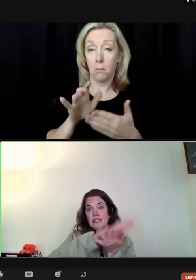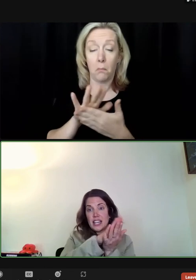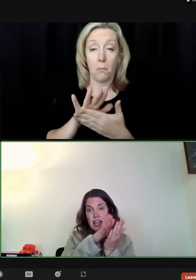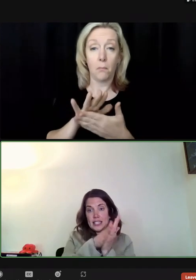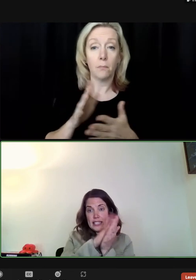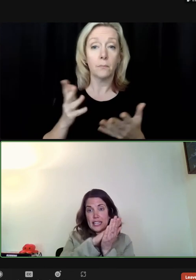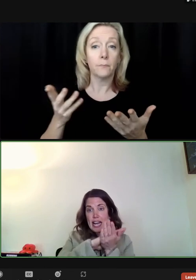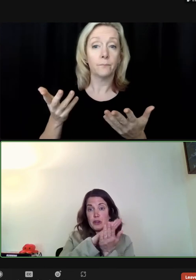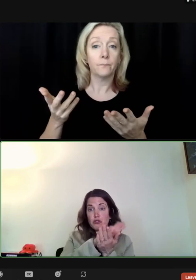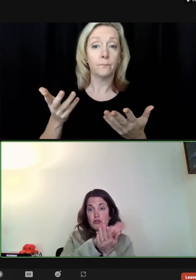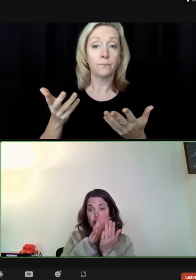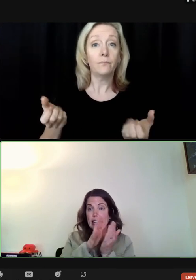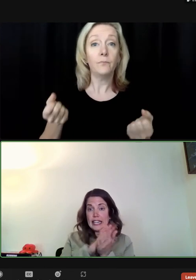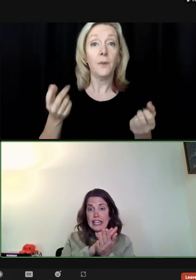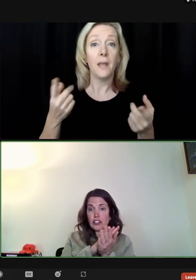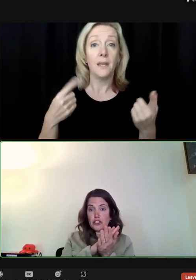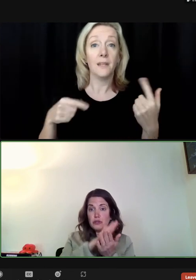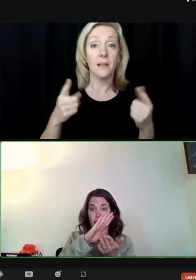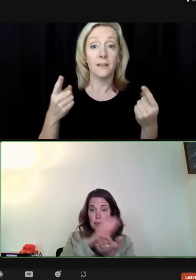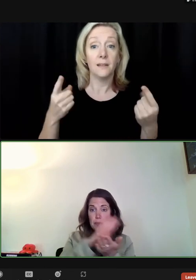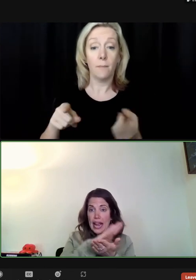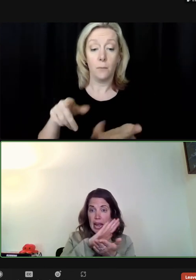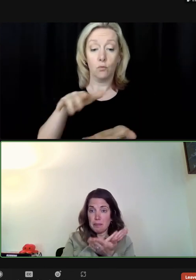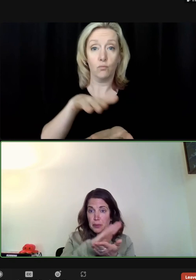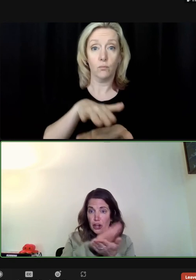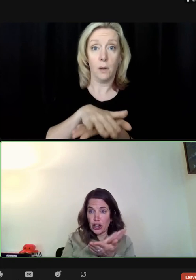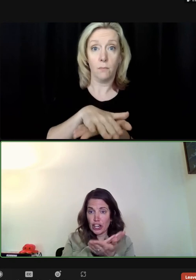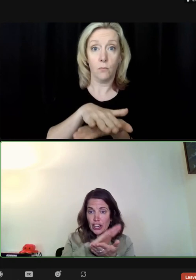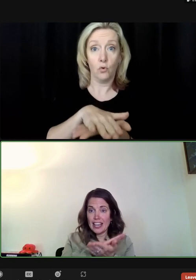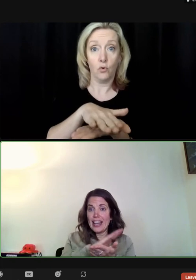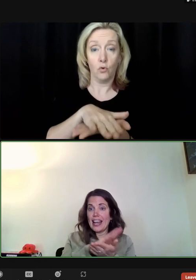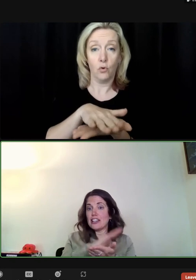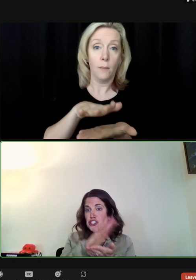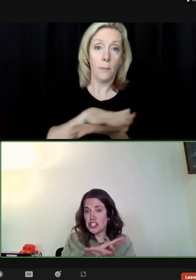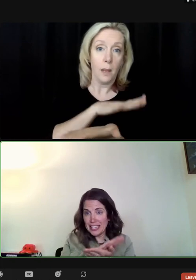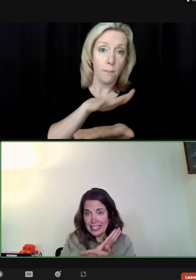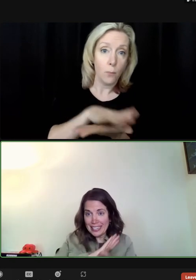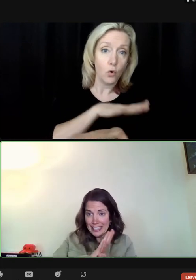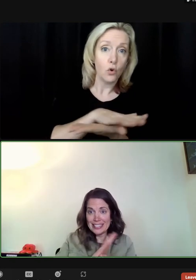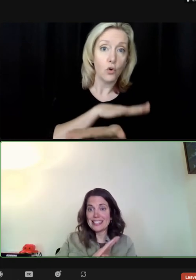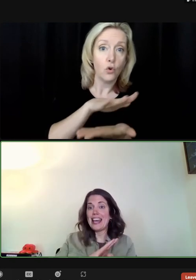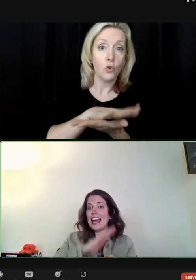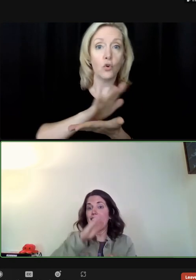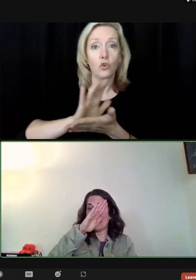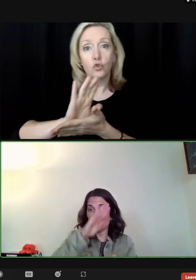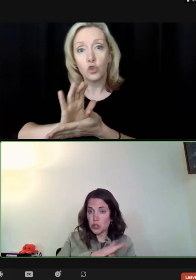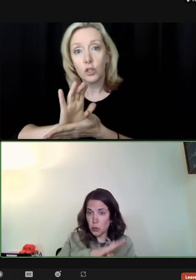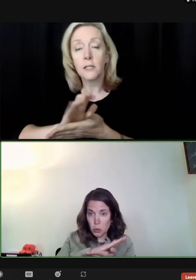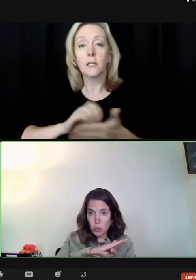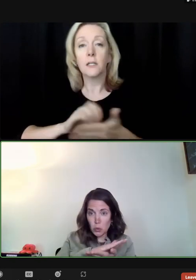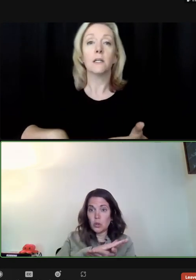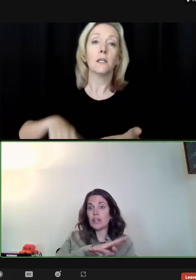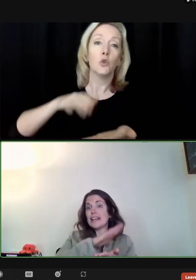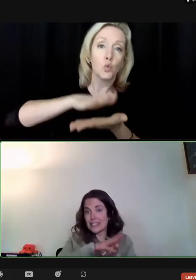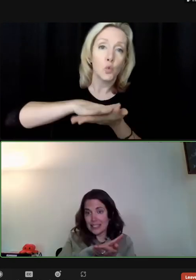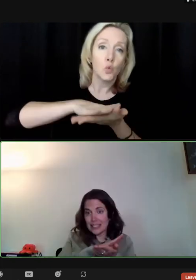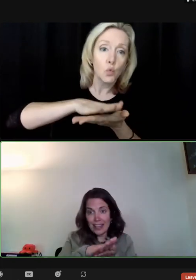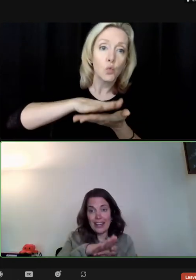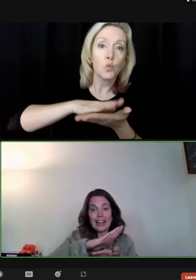a ton of signs that happen right here. You've got paper and cheese and